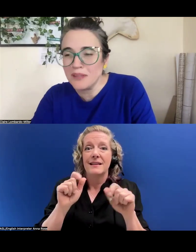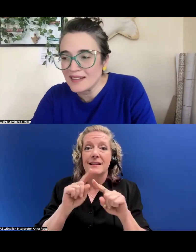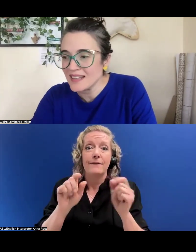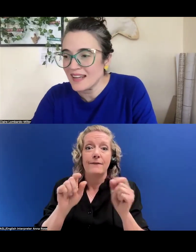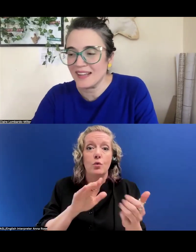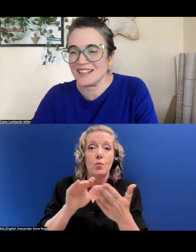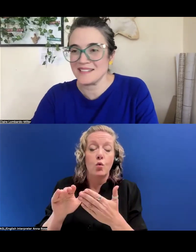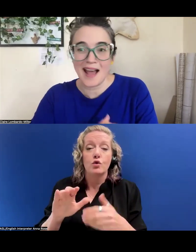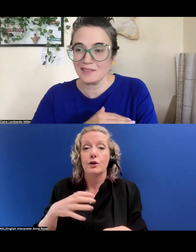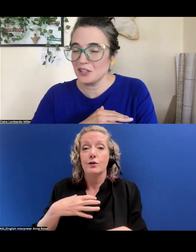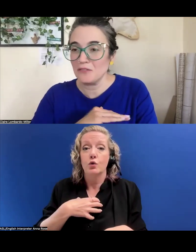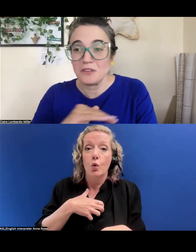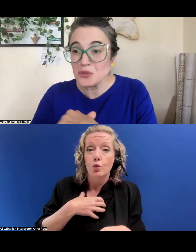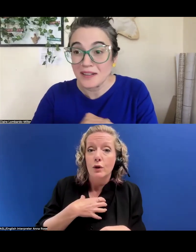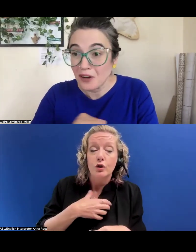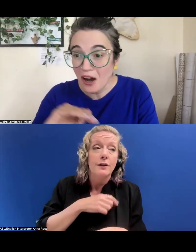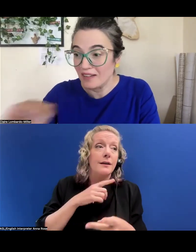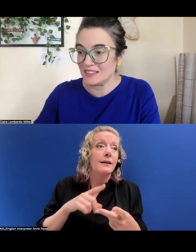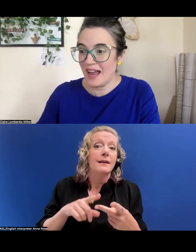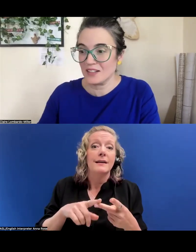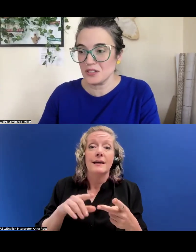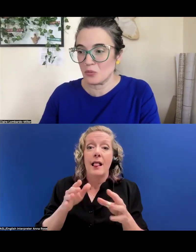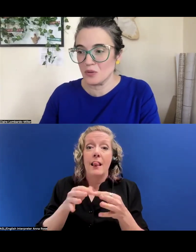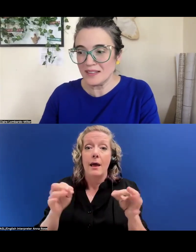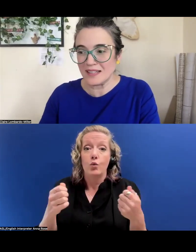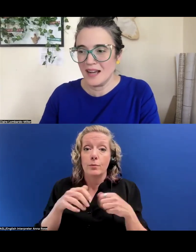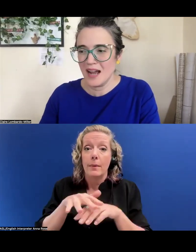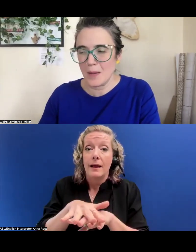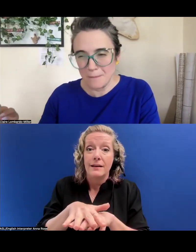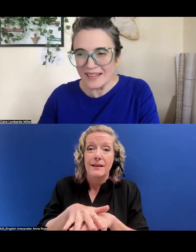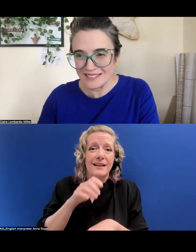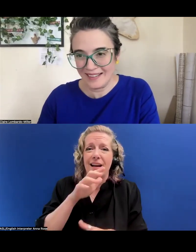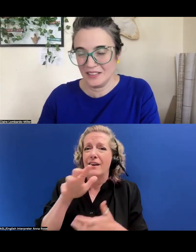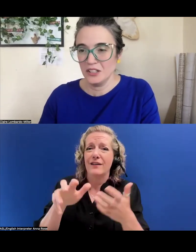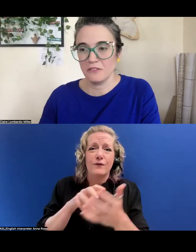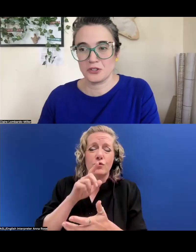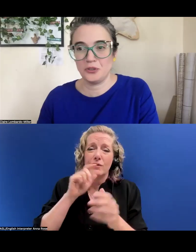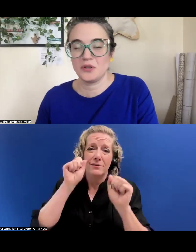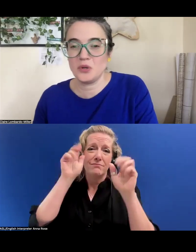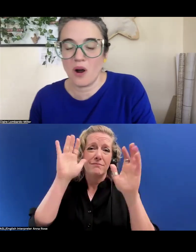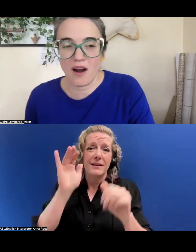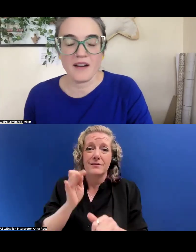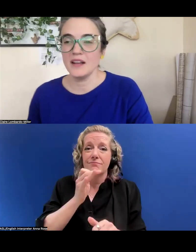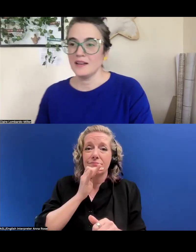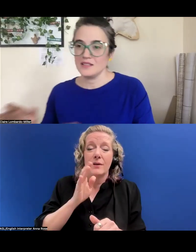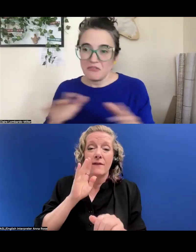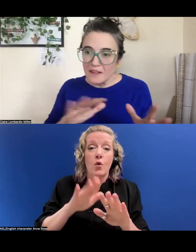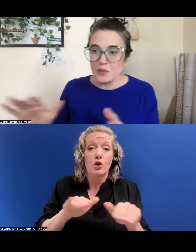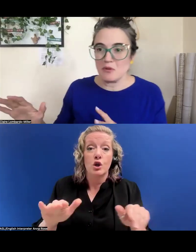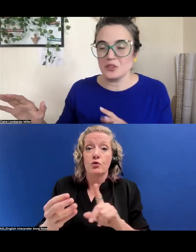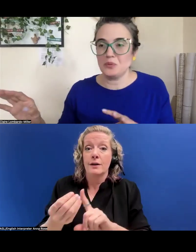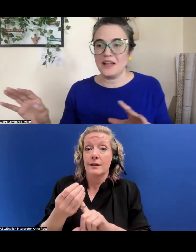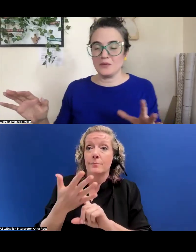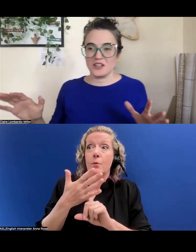code blending. It's not confusion at all. It's actually really amazing for children who are